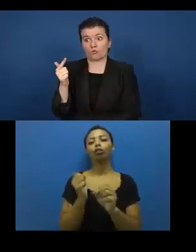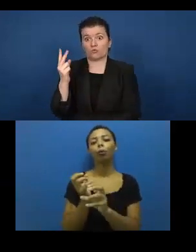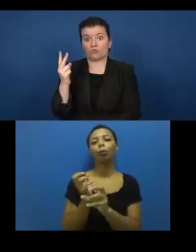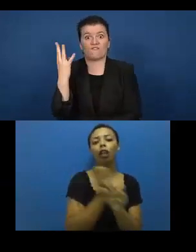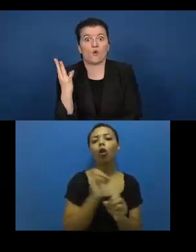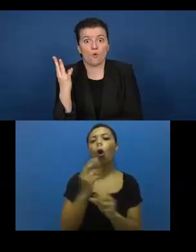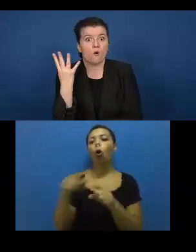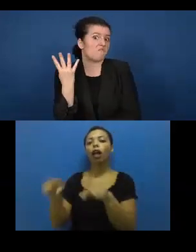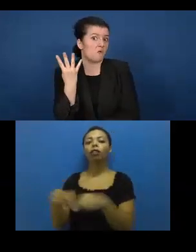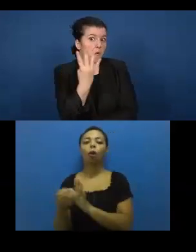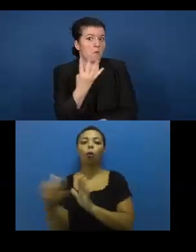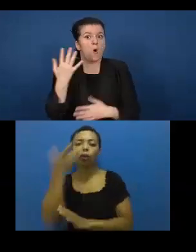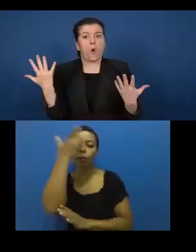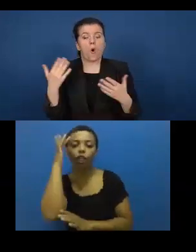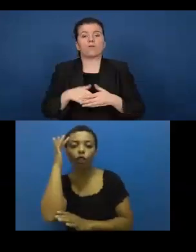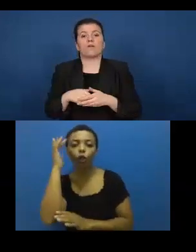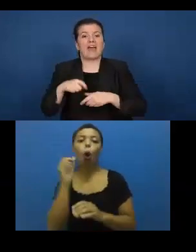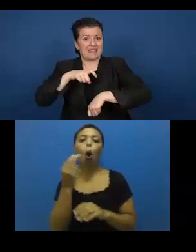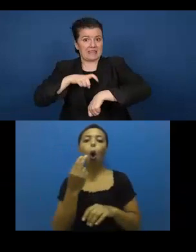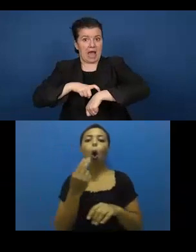the time of day, for instance.